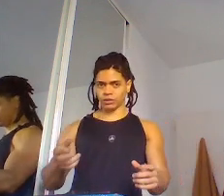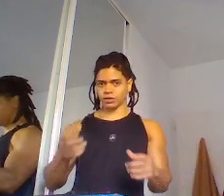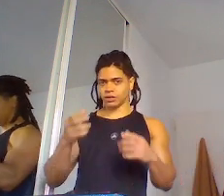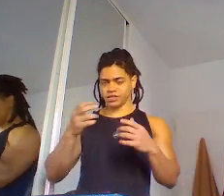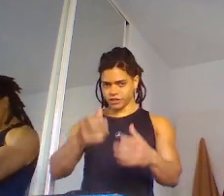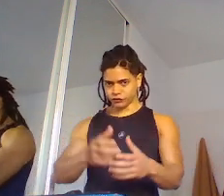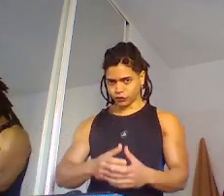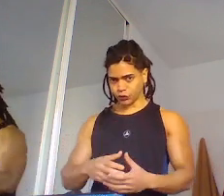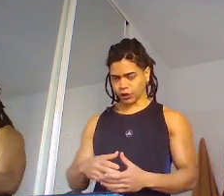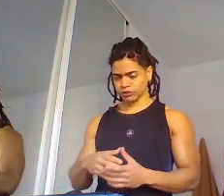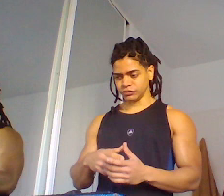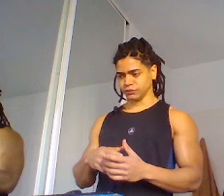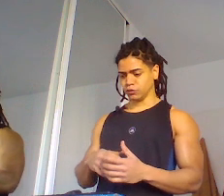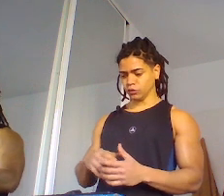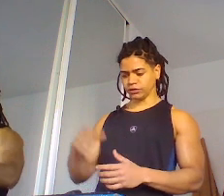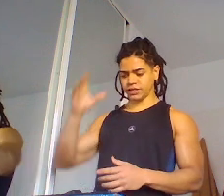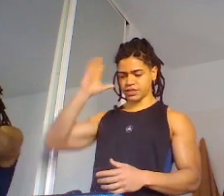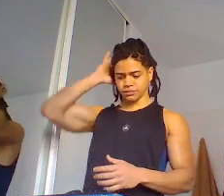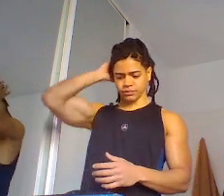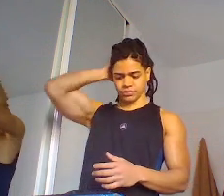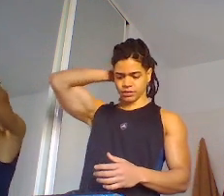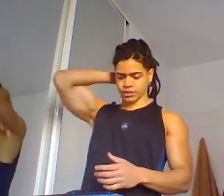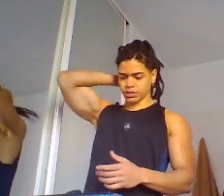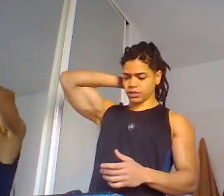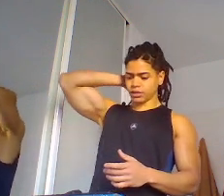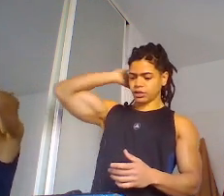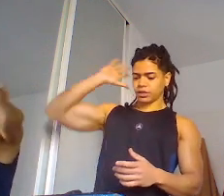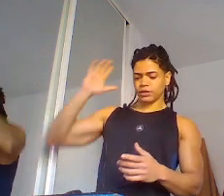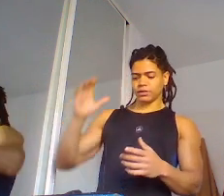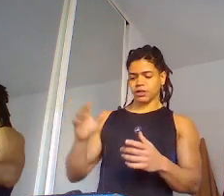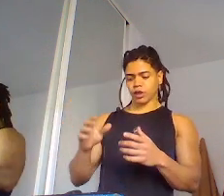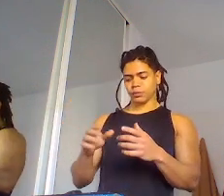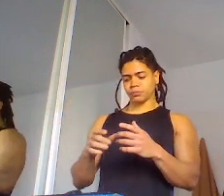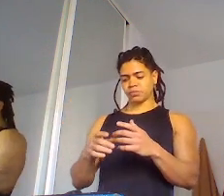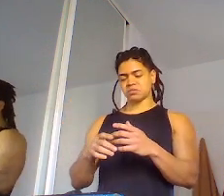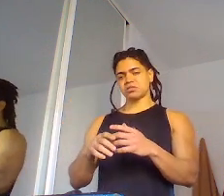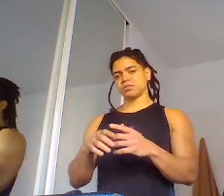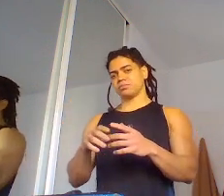editing, issued in 2014.